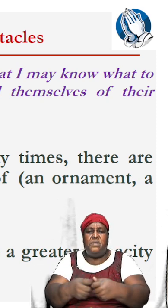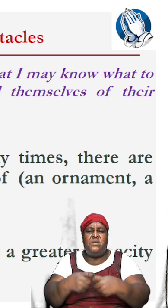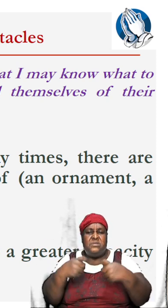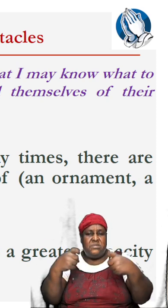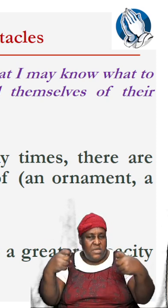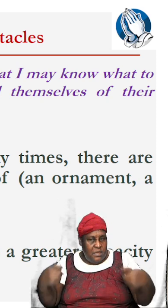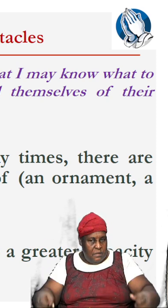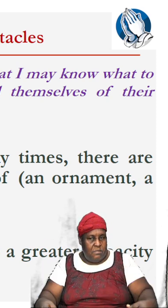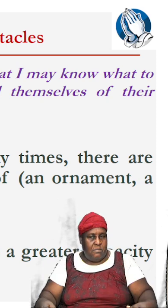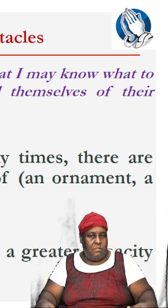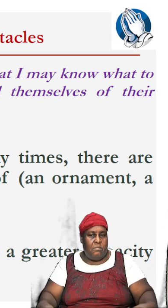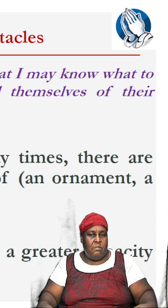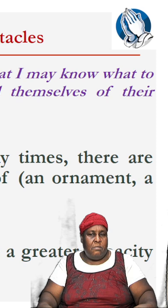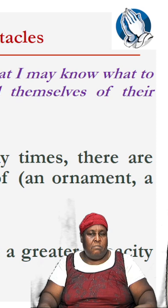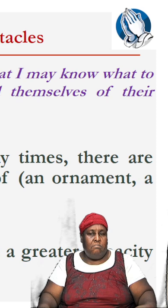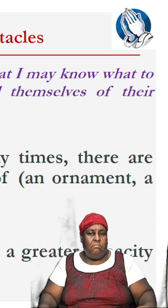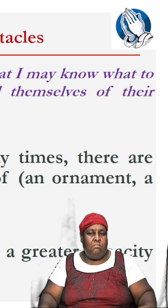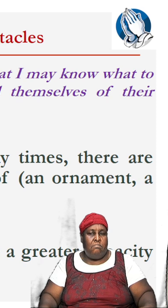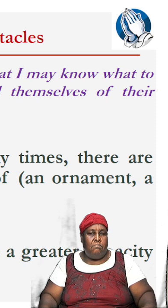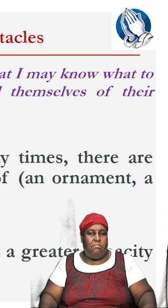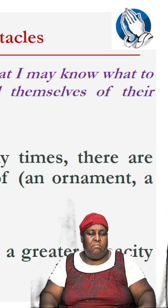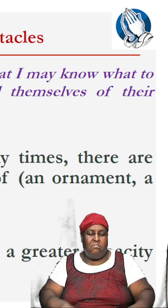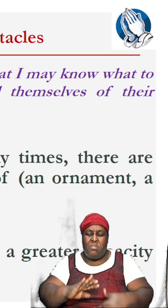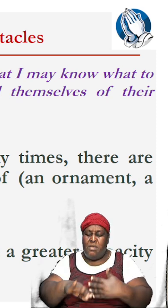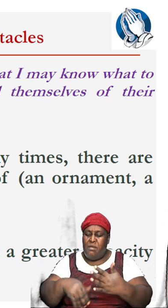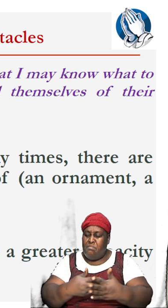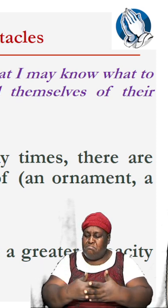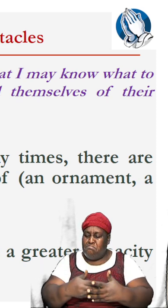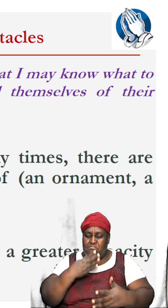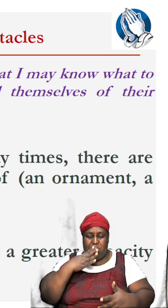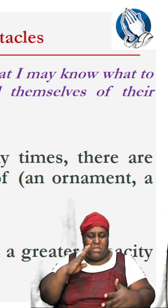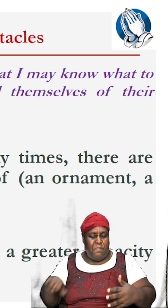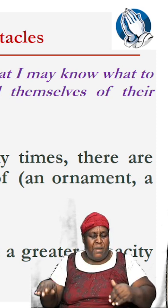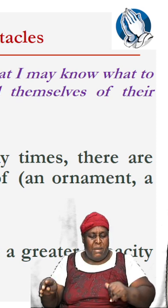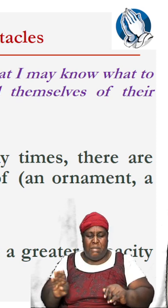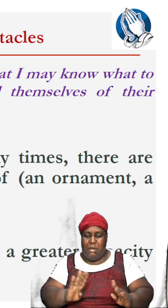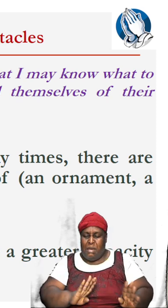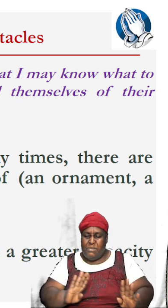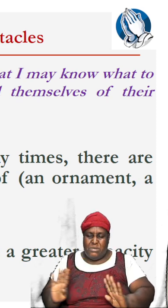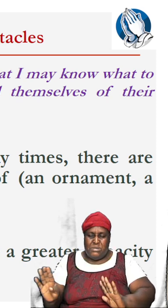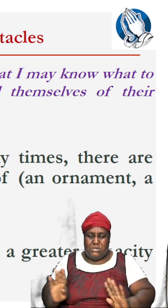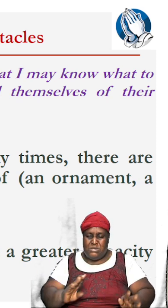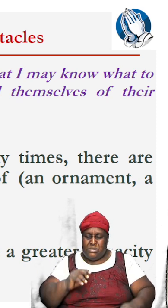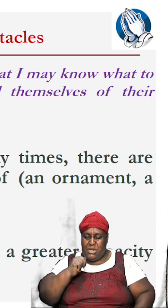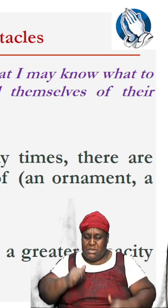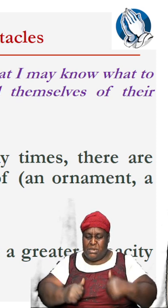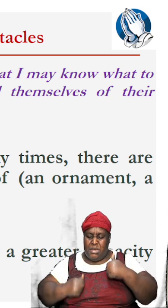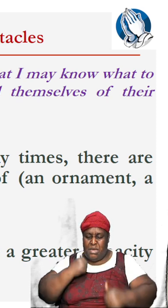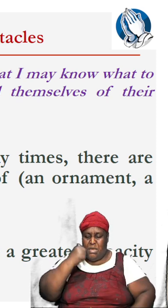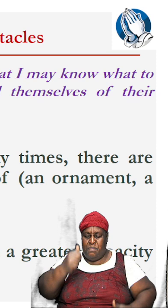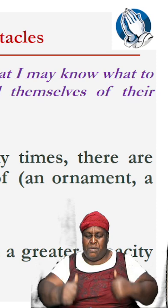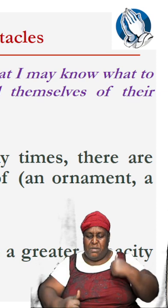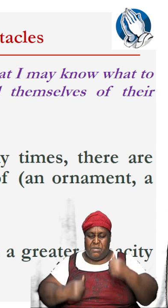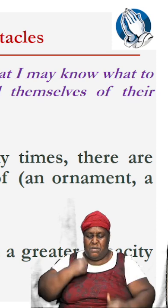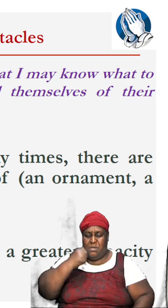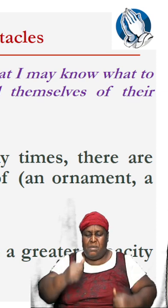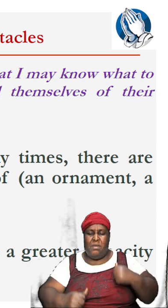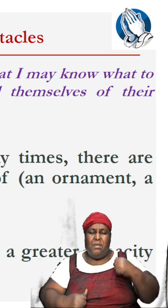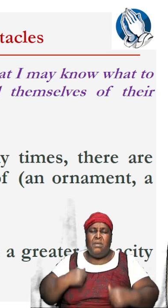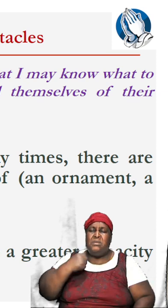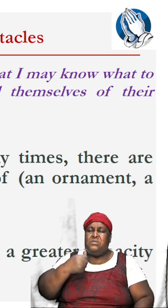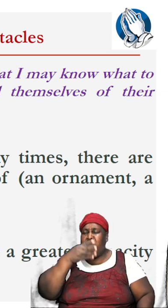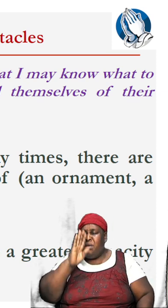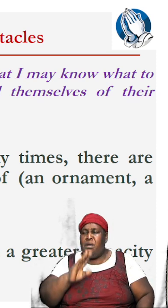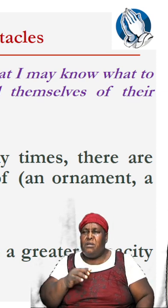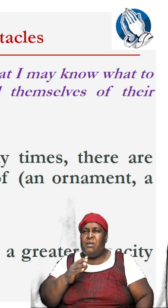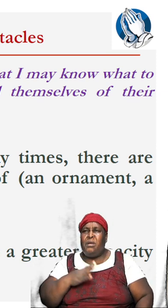every ornament, all the bad ways, all the bad habits. God, I'm willing to lay it